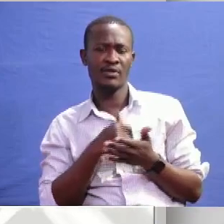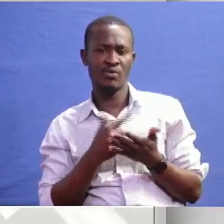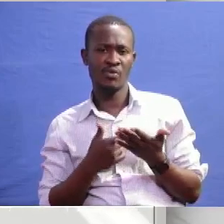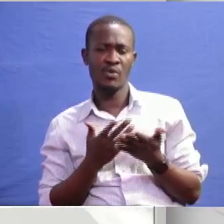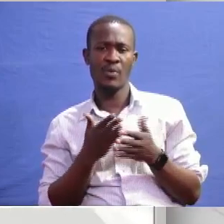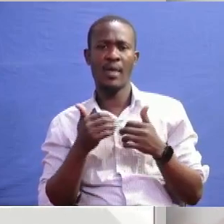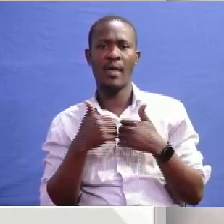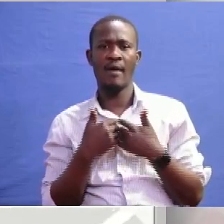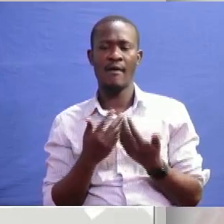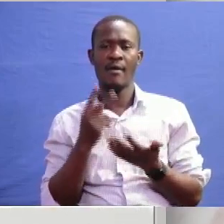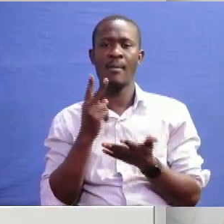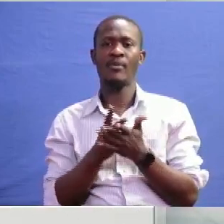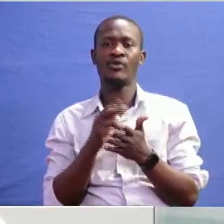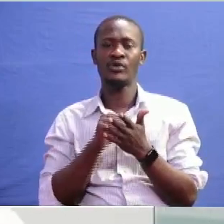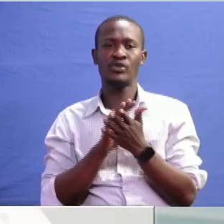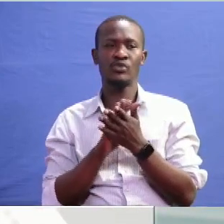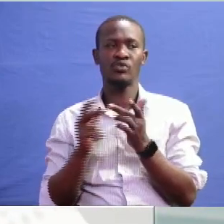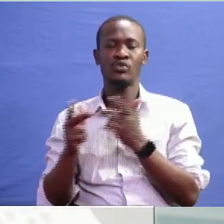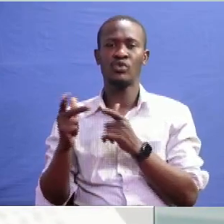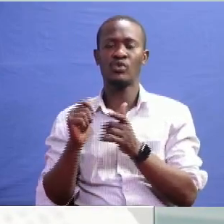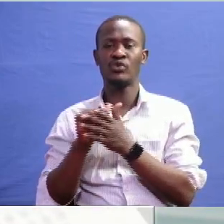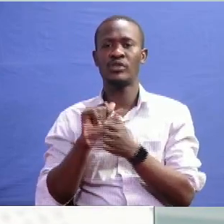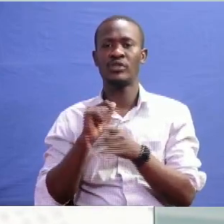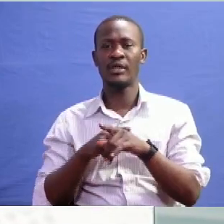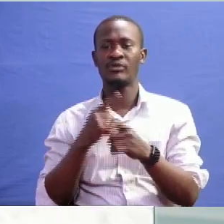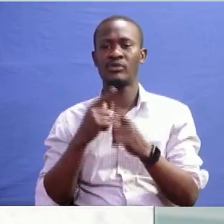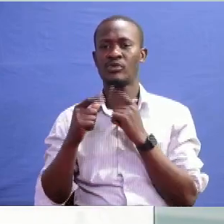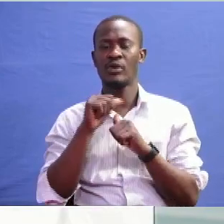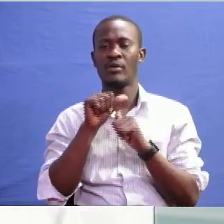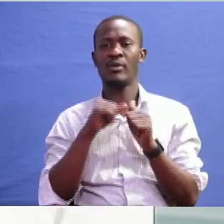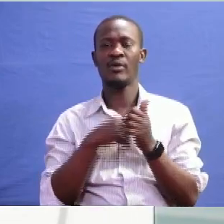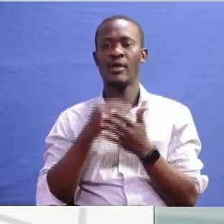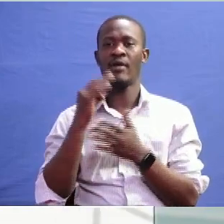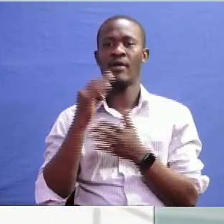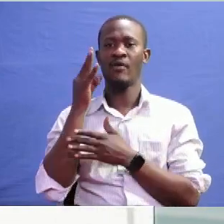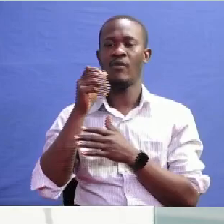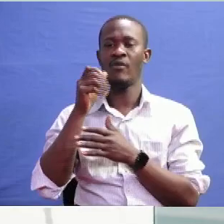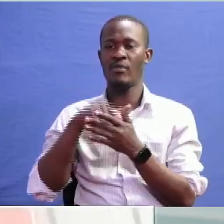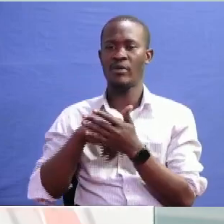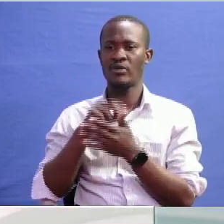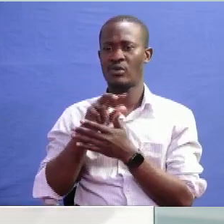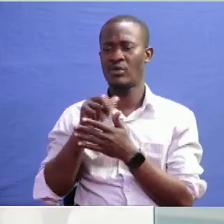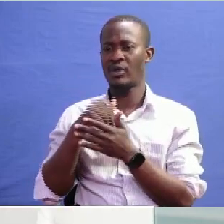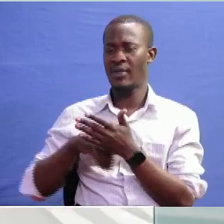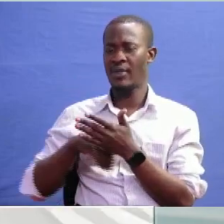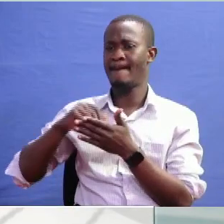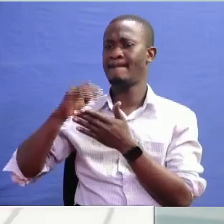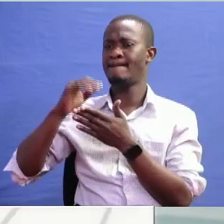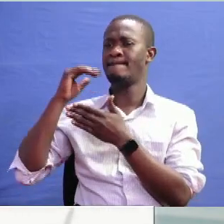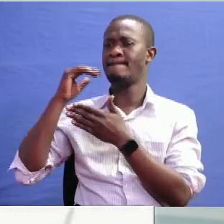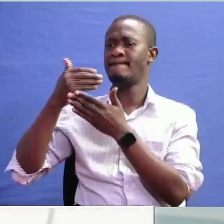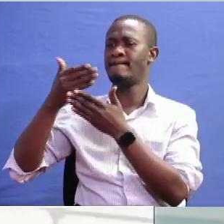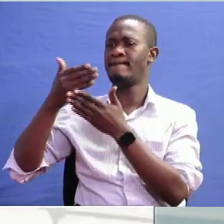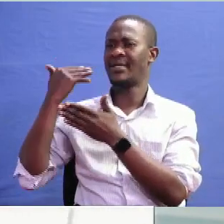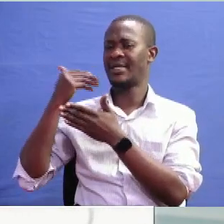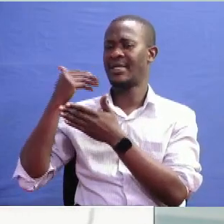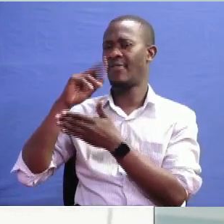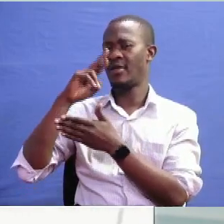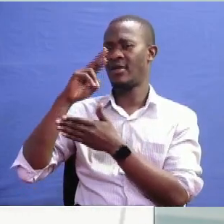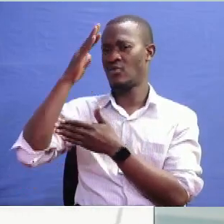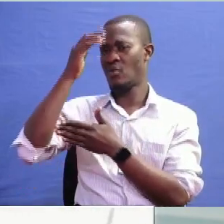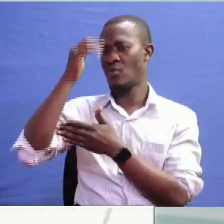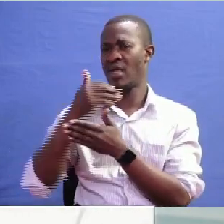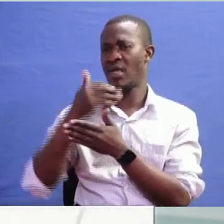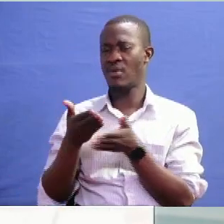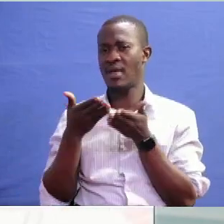put into consideration, because in as much as we talk about the future, we must look at the past and the reason why we are here